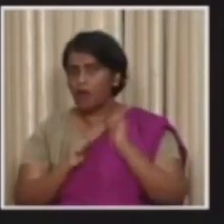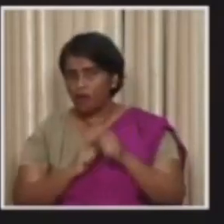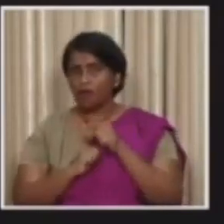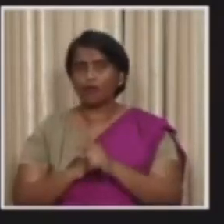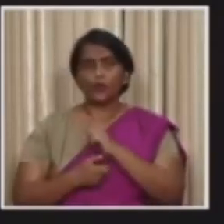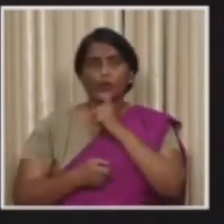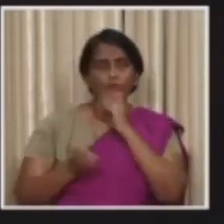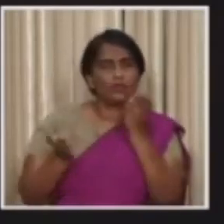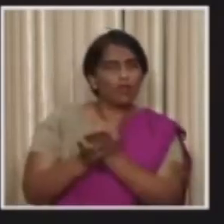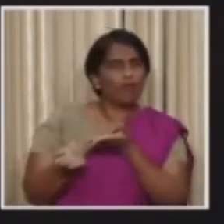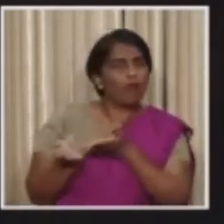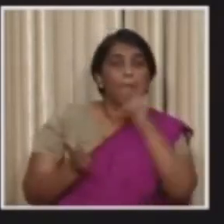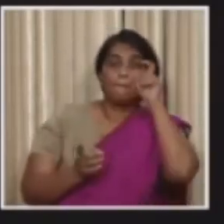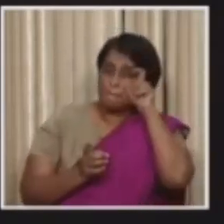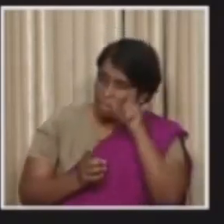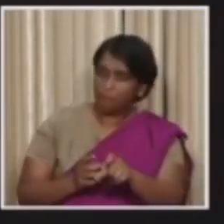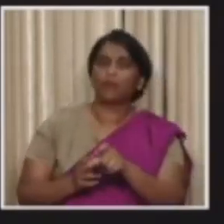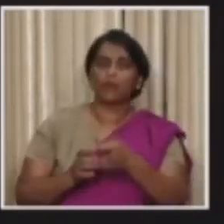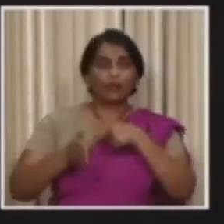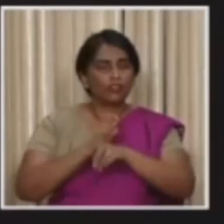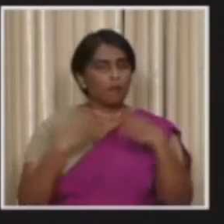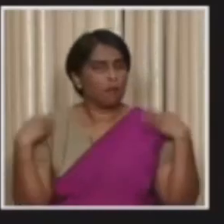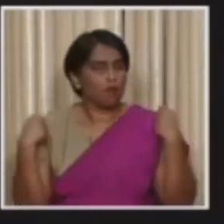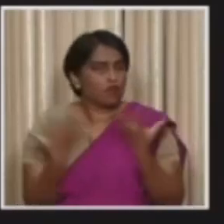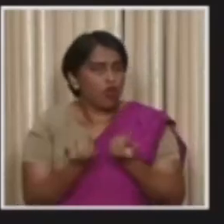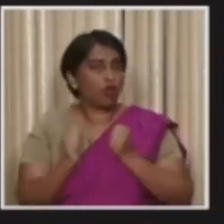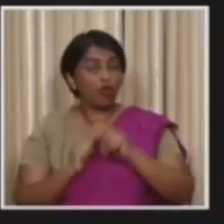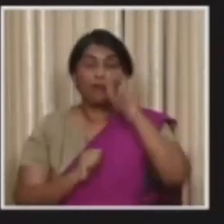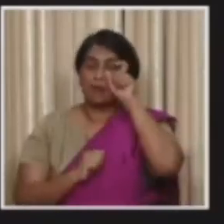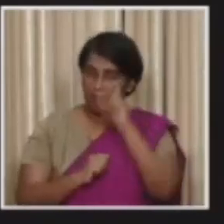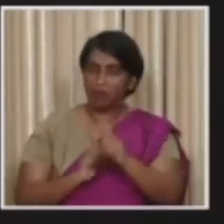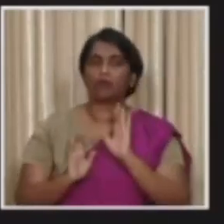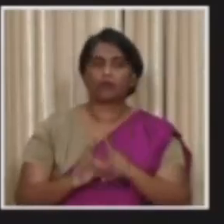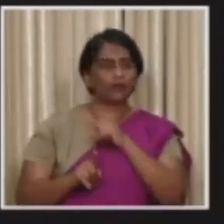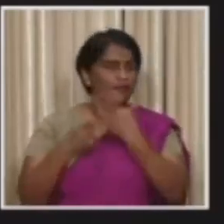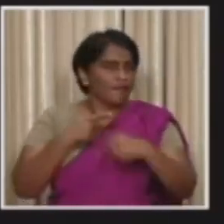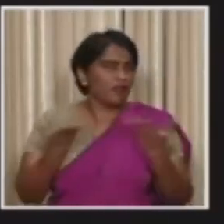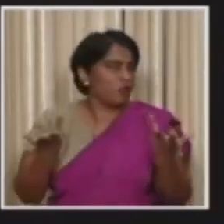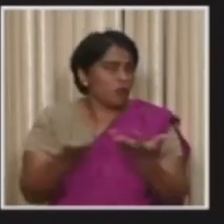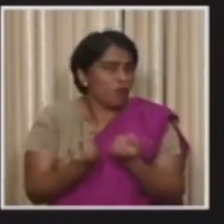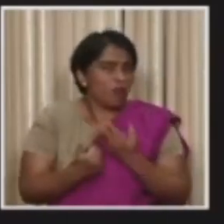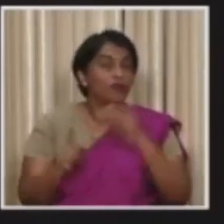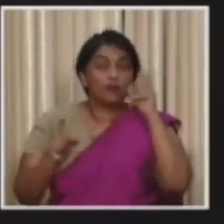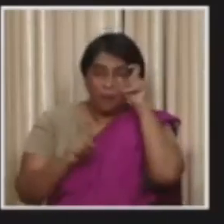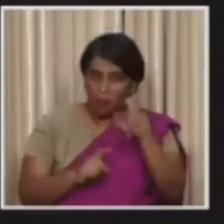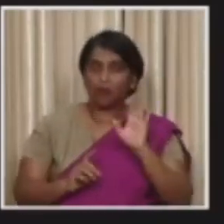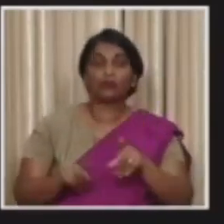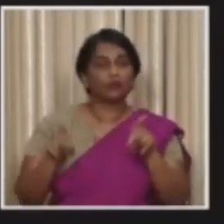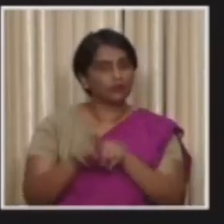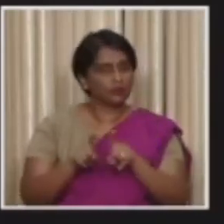What are the new laws you require? What are the capital infusion you want? What kind of support it is necessary?